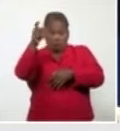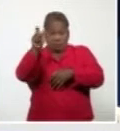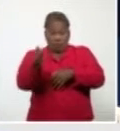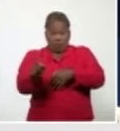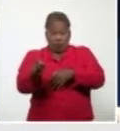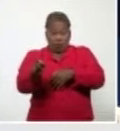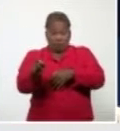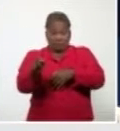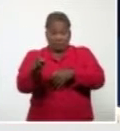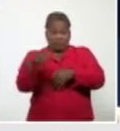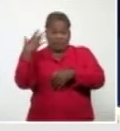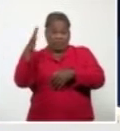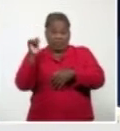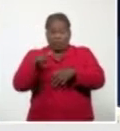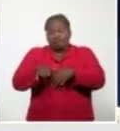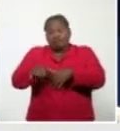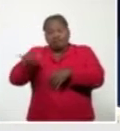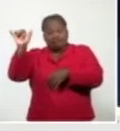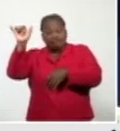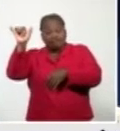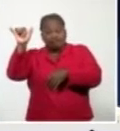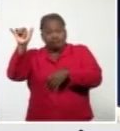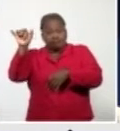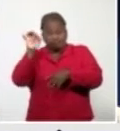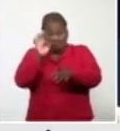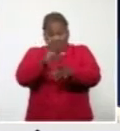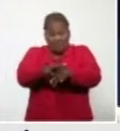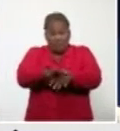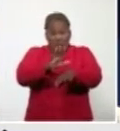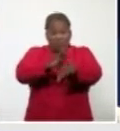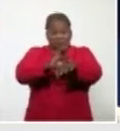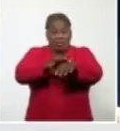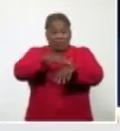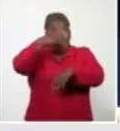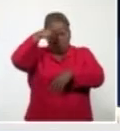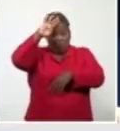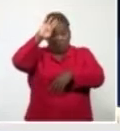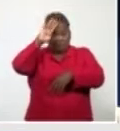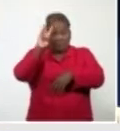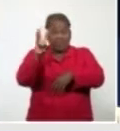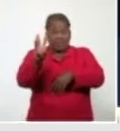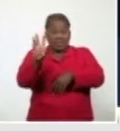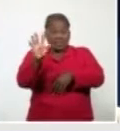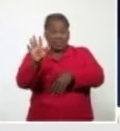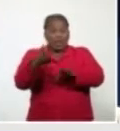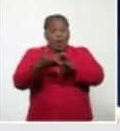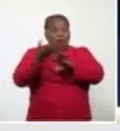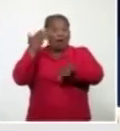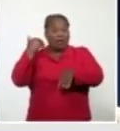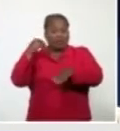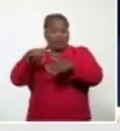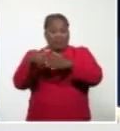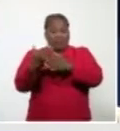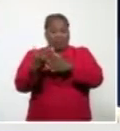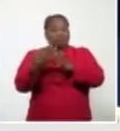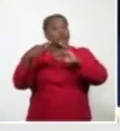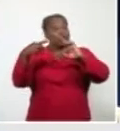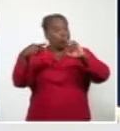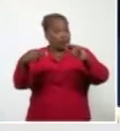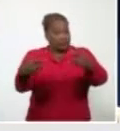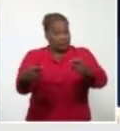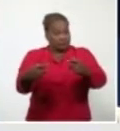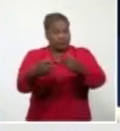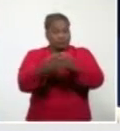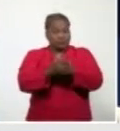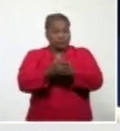more discharges than the number of confirmed cases. And in this way, with the new 35 discharges,